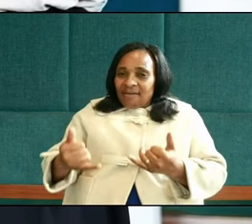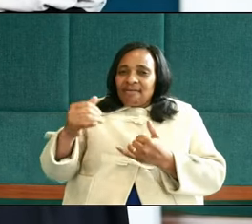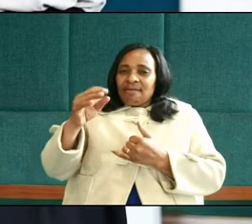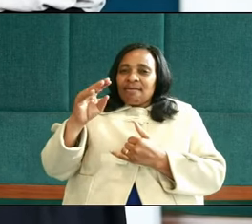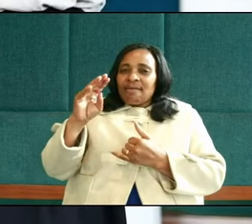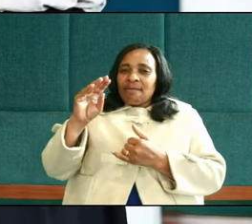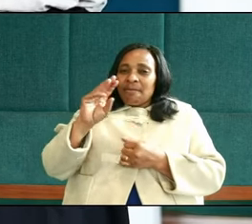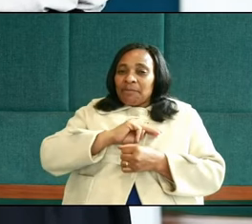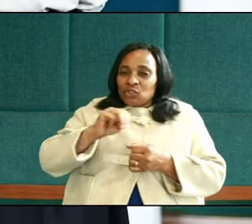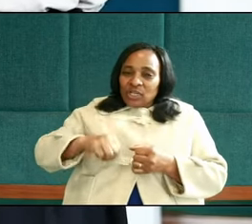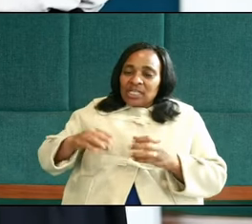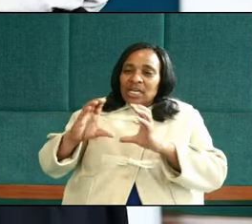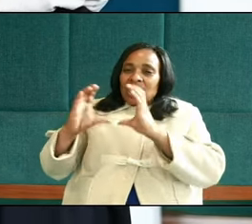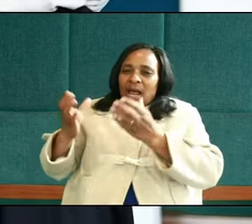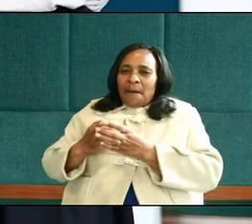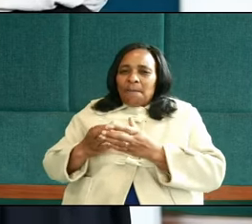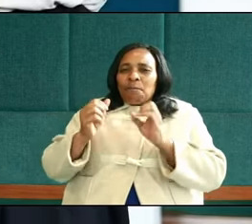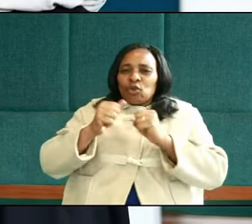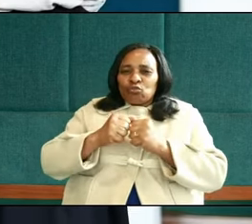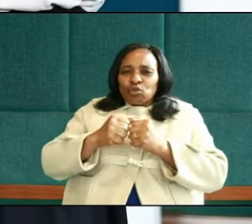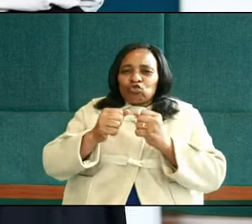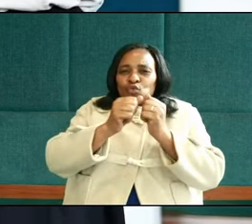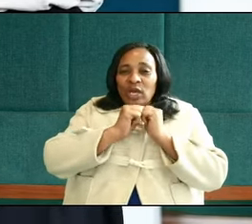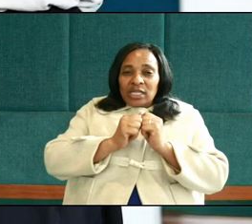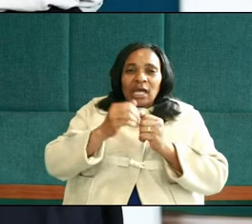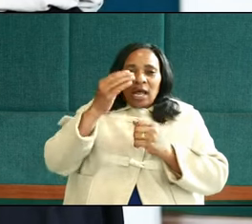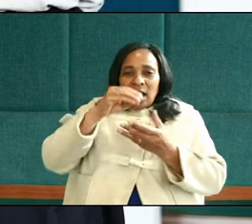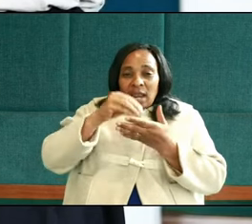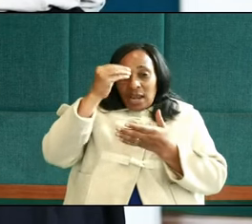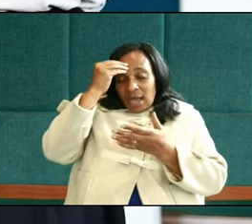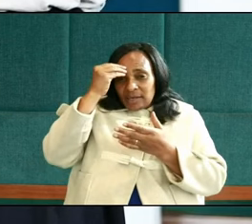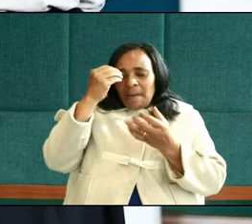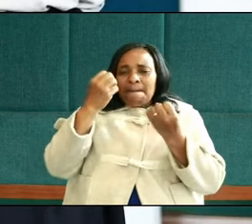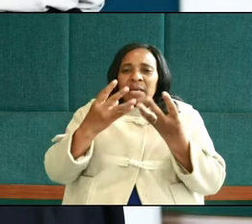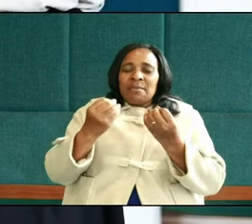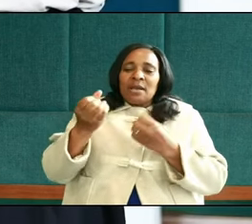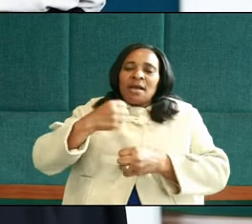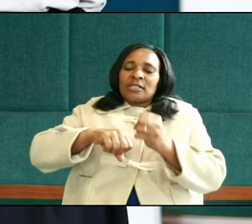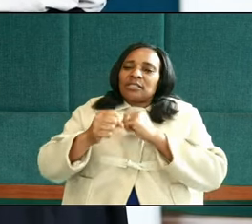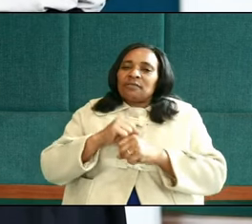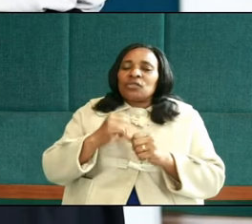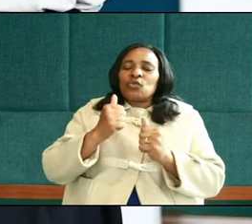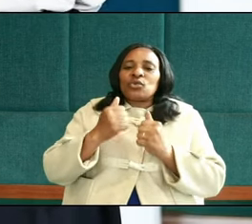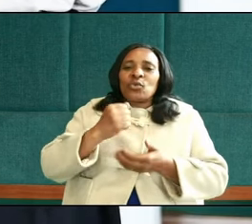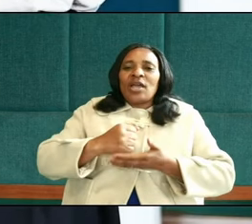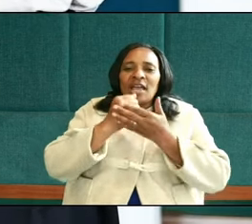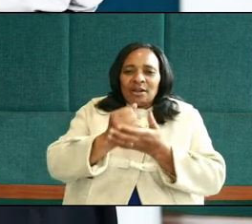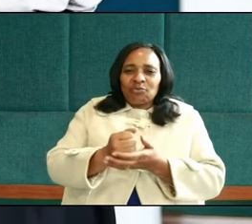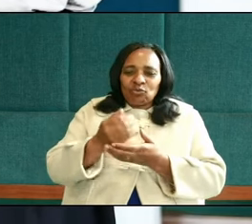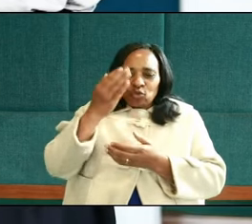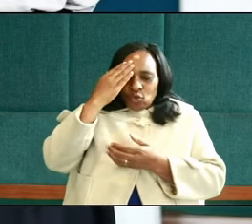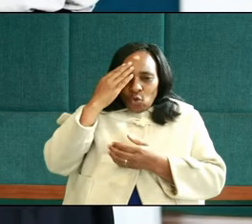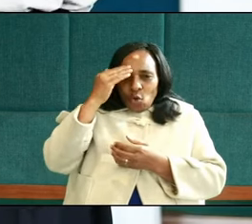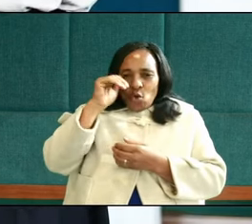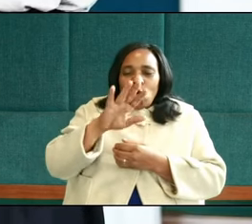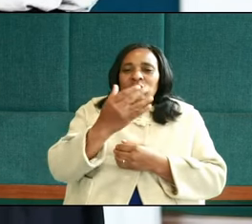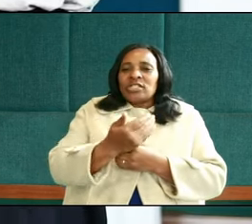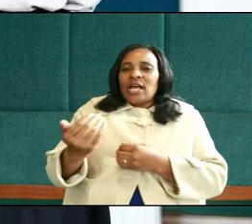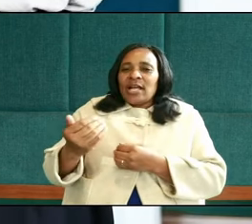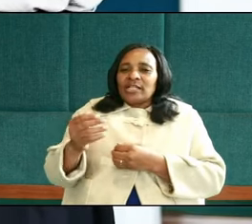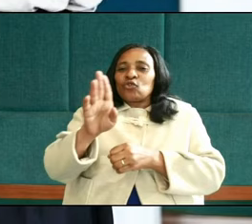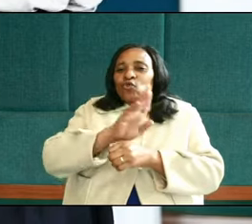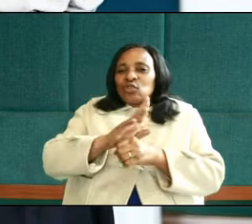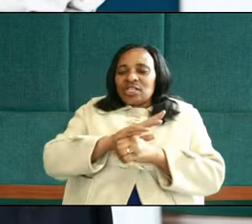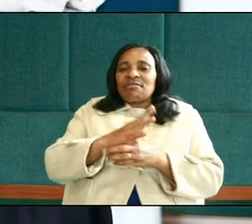Club so that you can figure this out together. We have so many activities that will help you discover and nurture your gifts and talents for